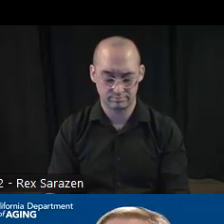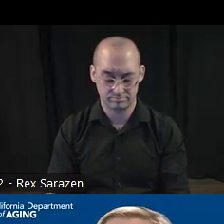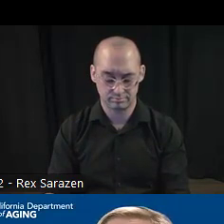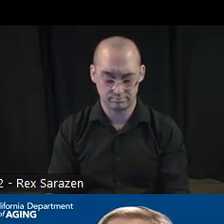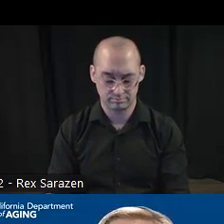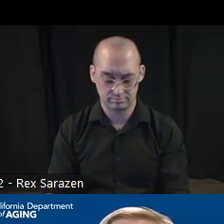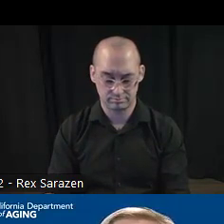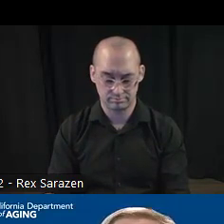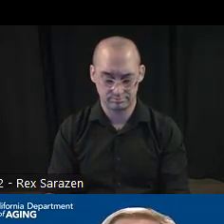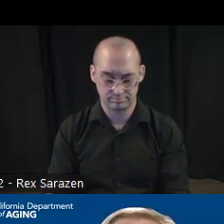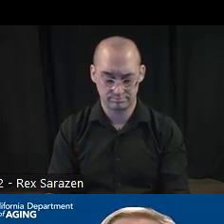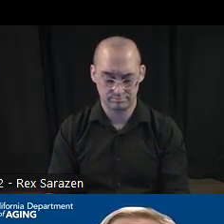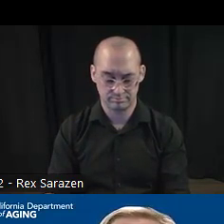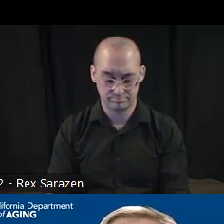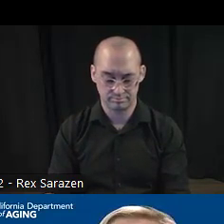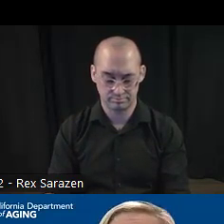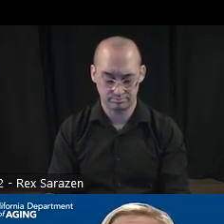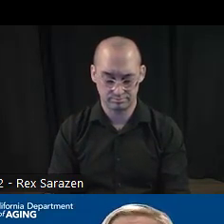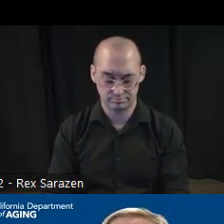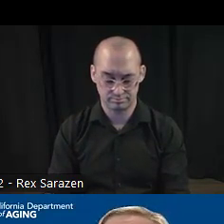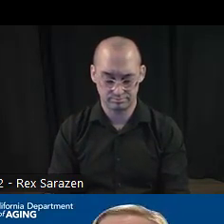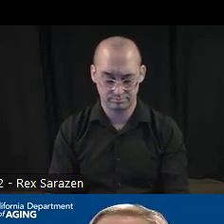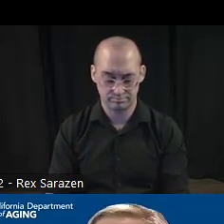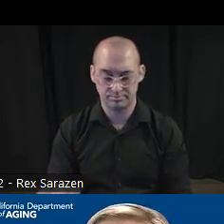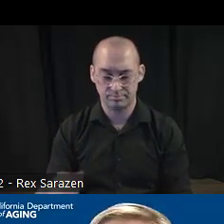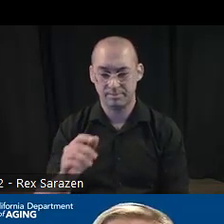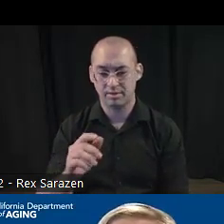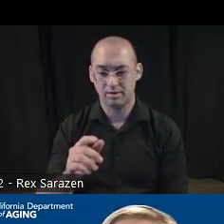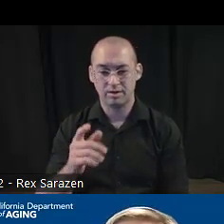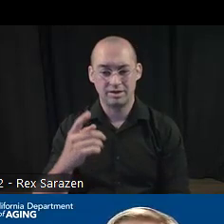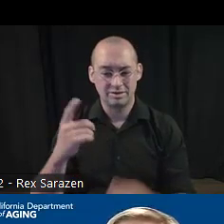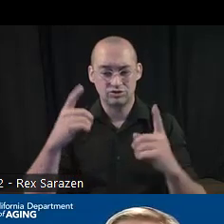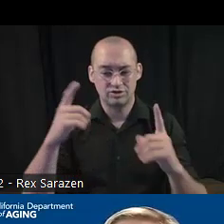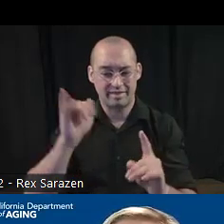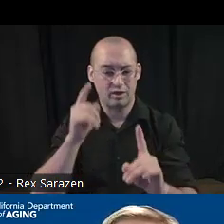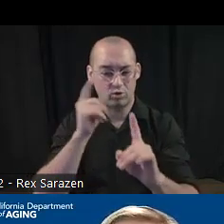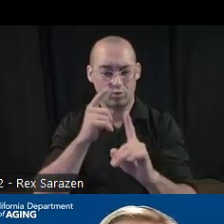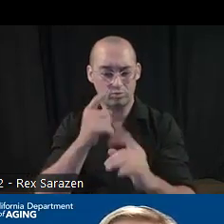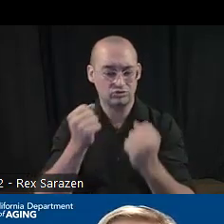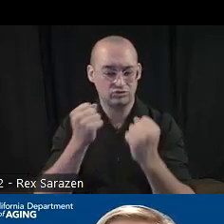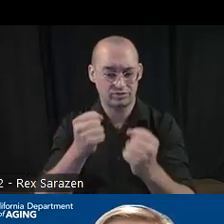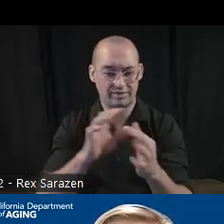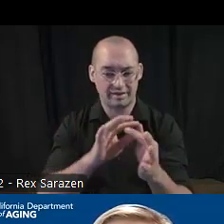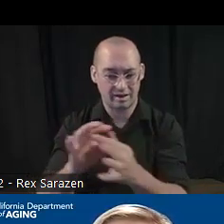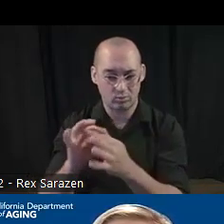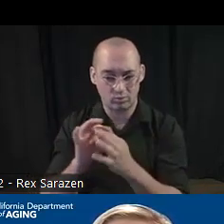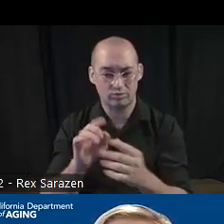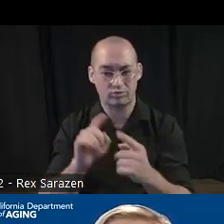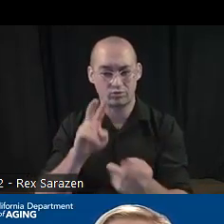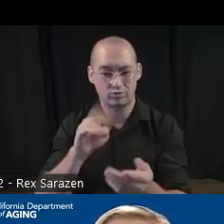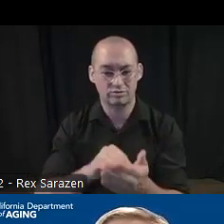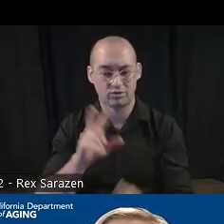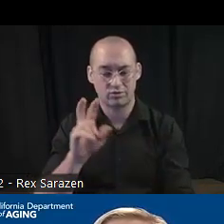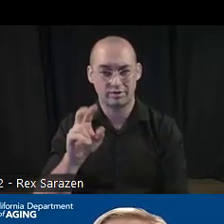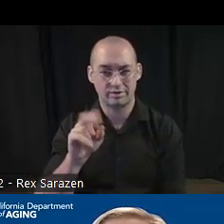will then achieve our goal of strengthening the network prior to 2030, which was the original title of